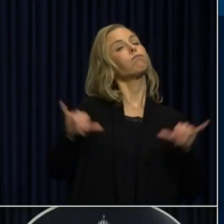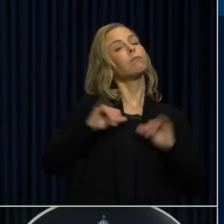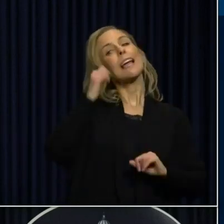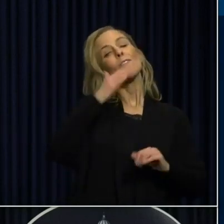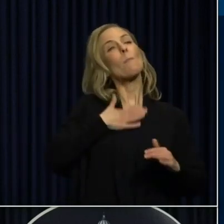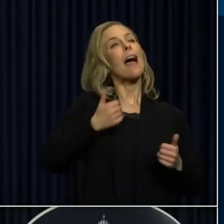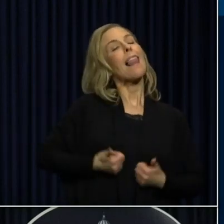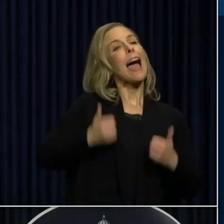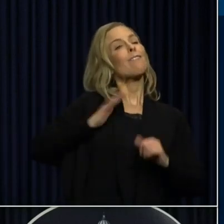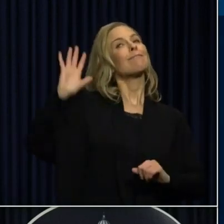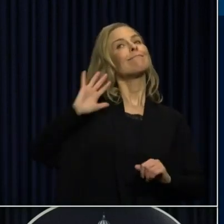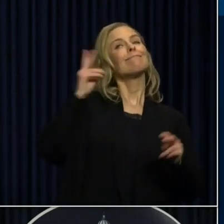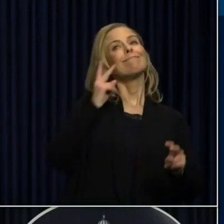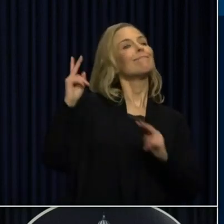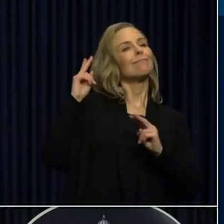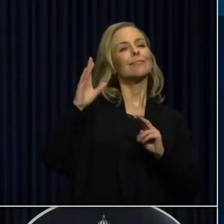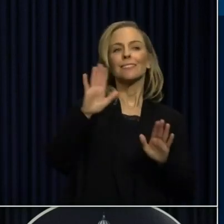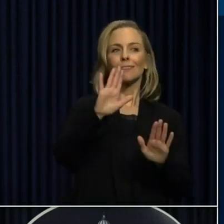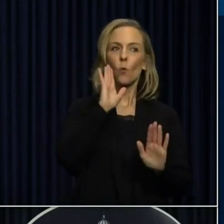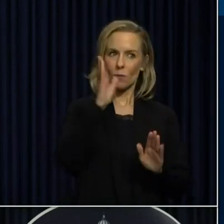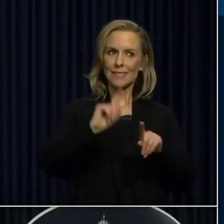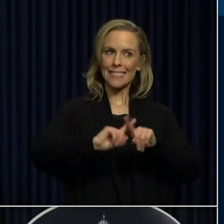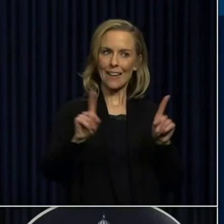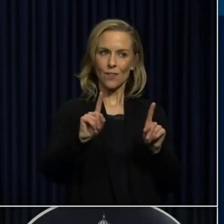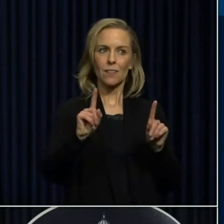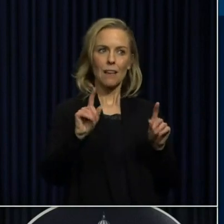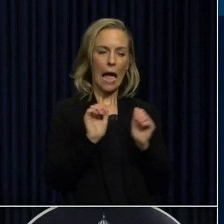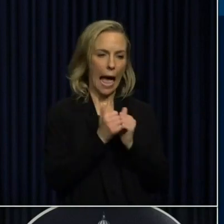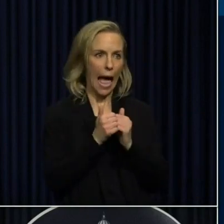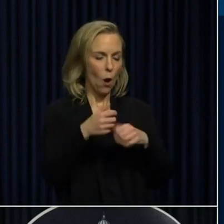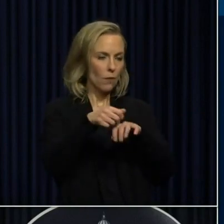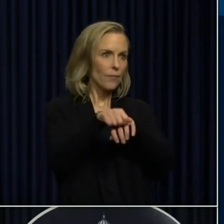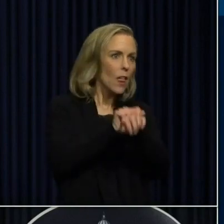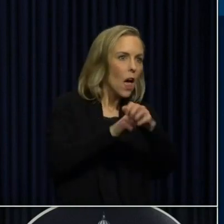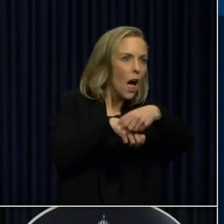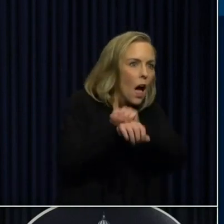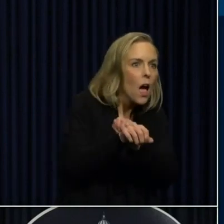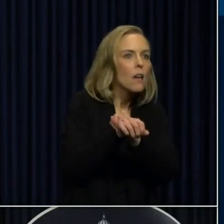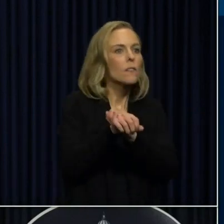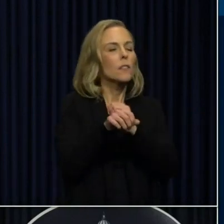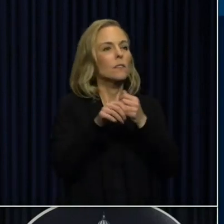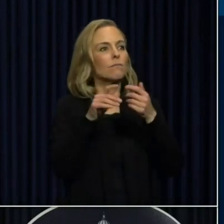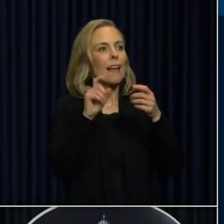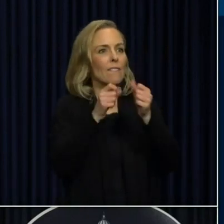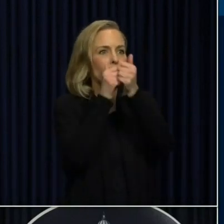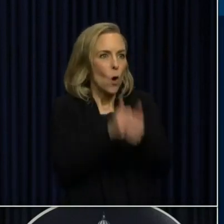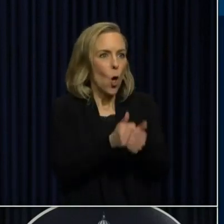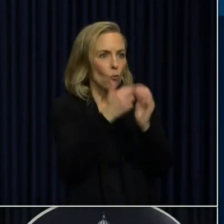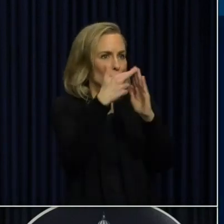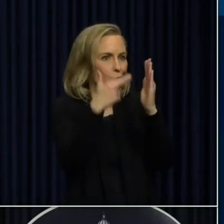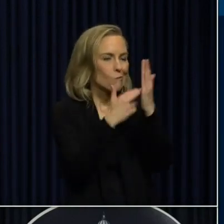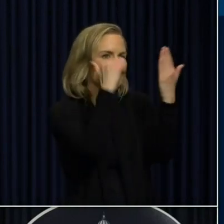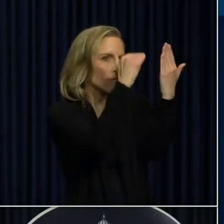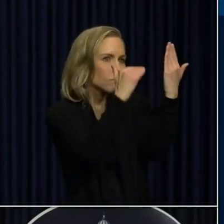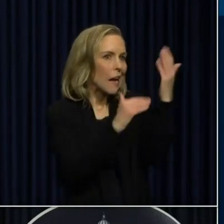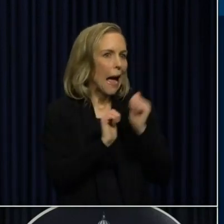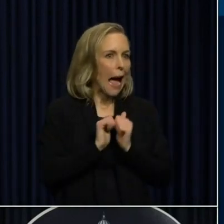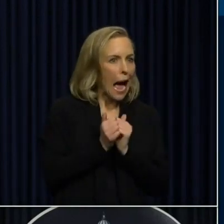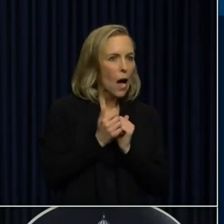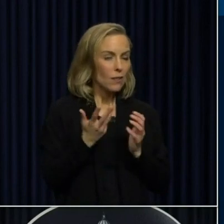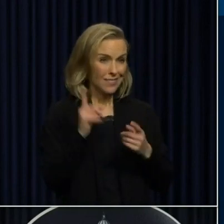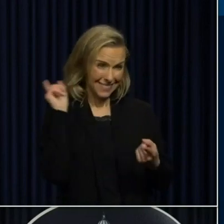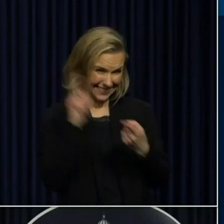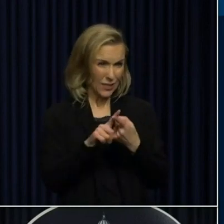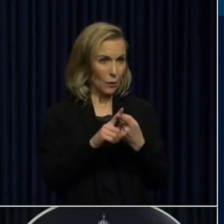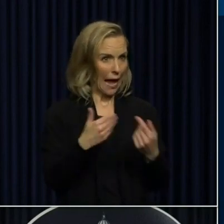a lot of masks and a lot of gloves and a lot of other steps virtually everywhere until we find that vaccine. The